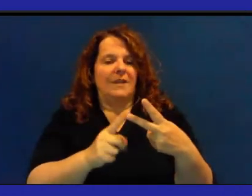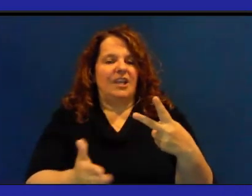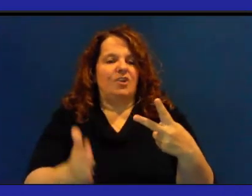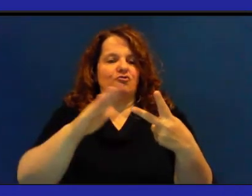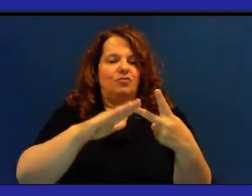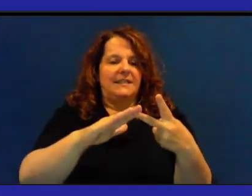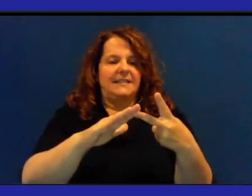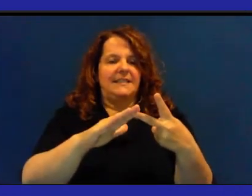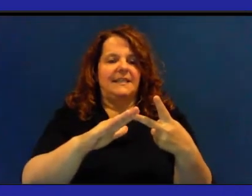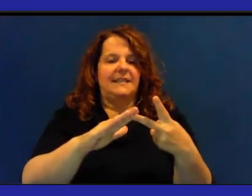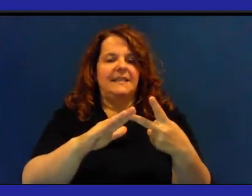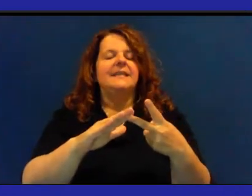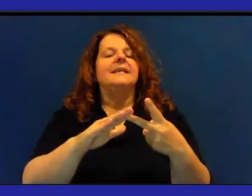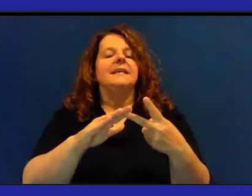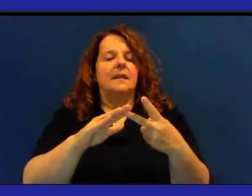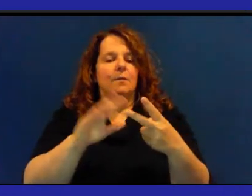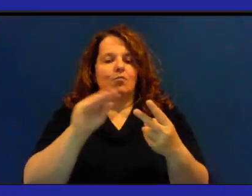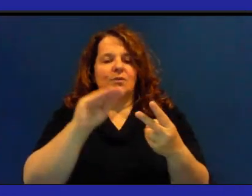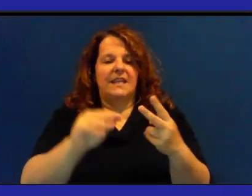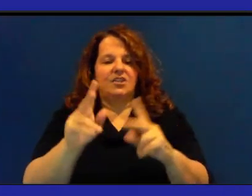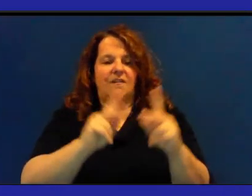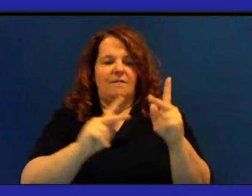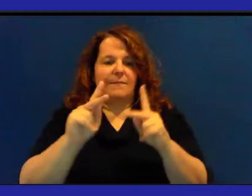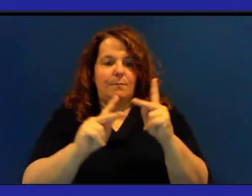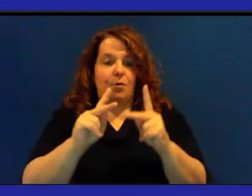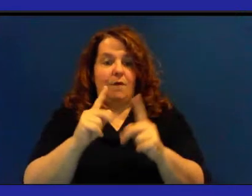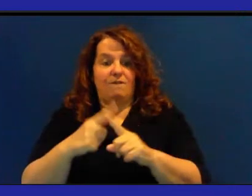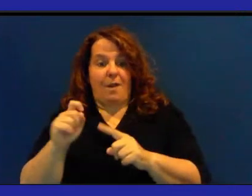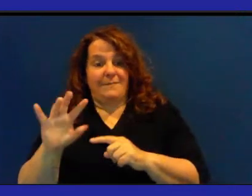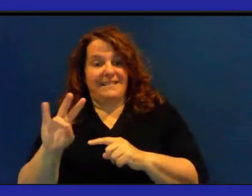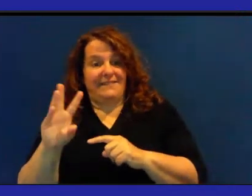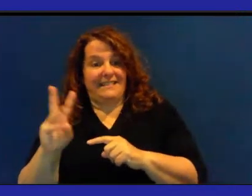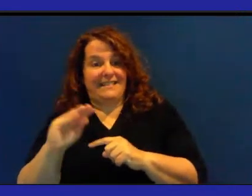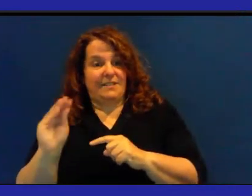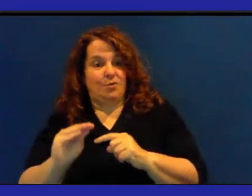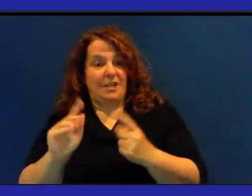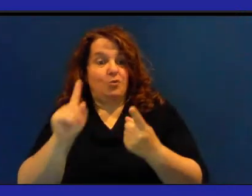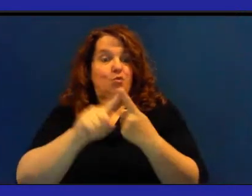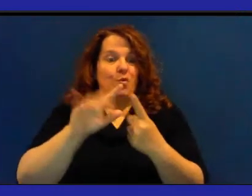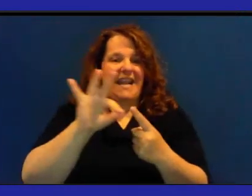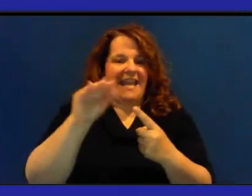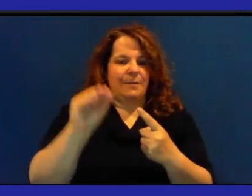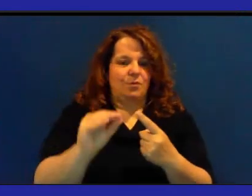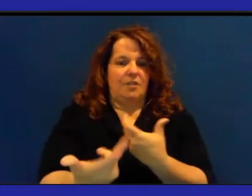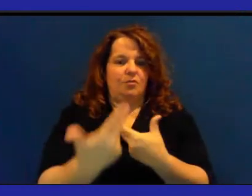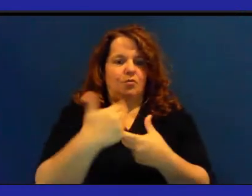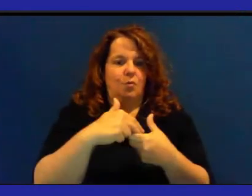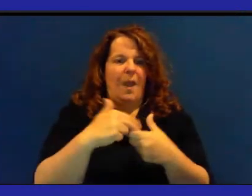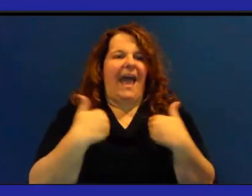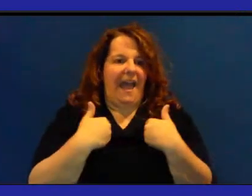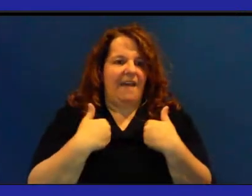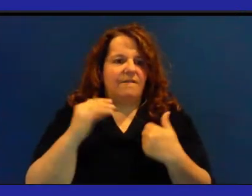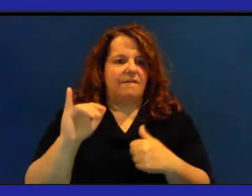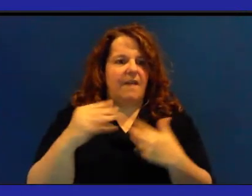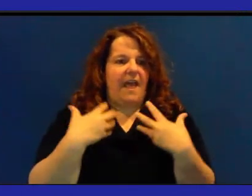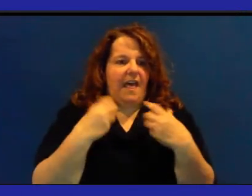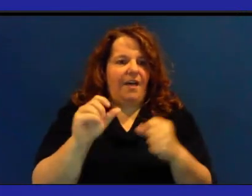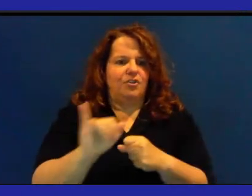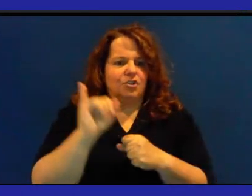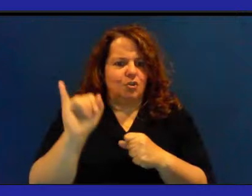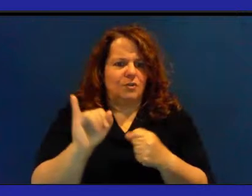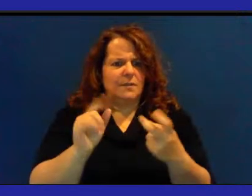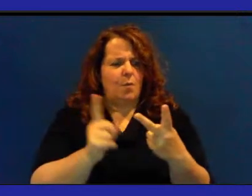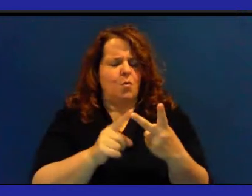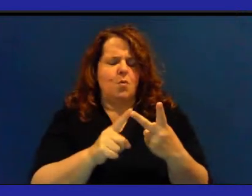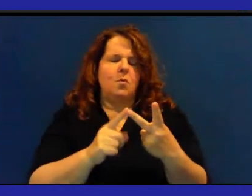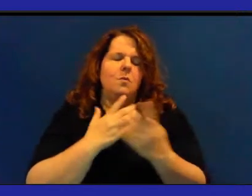or financial assistance up to 90% from 76%. These are two measures that we've been very pleased with our success on, and